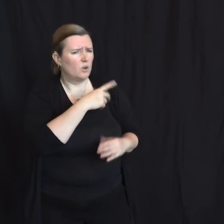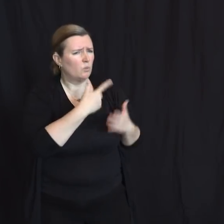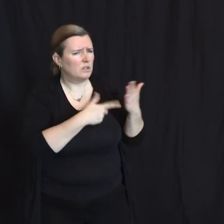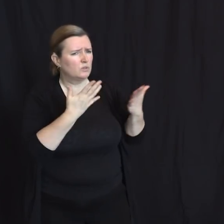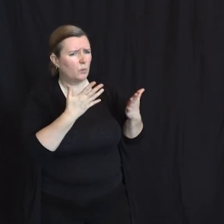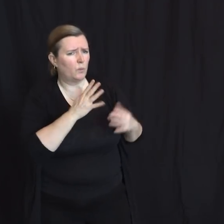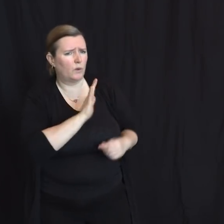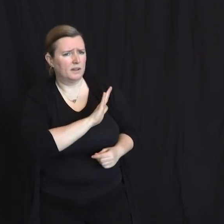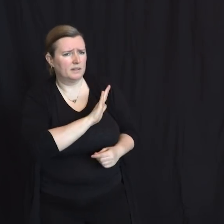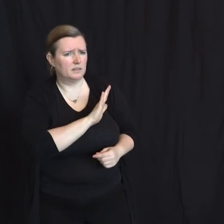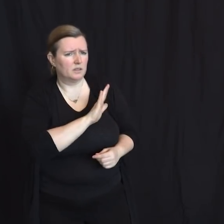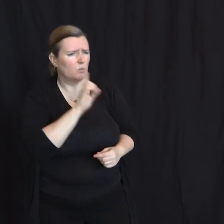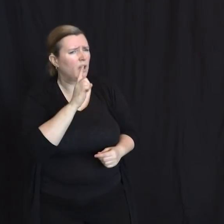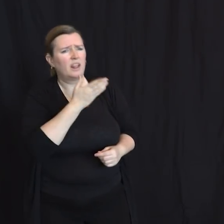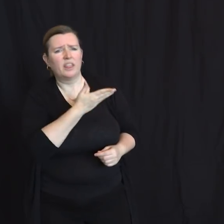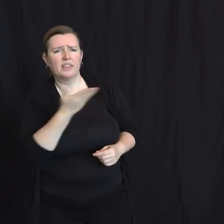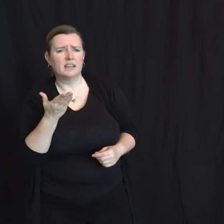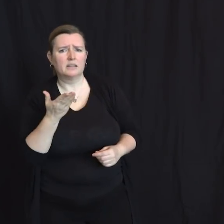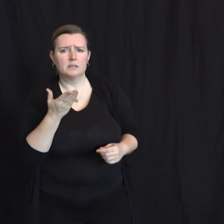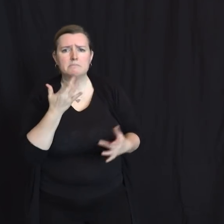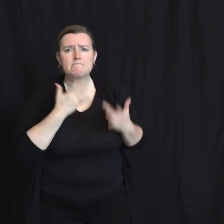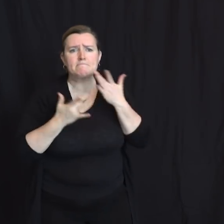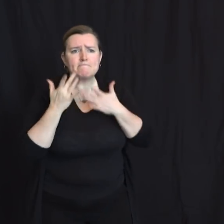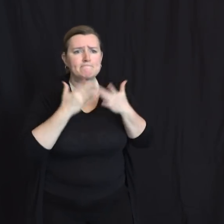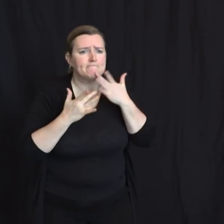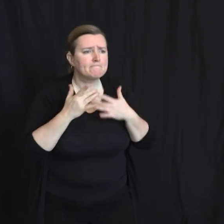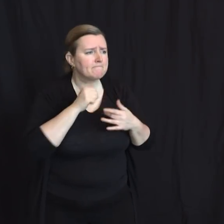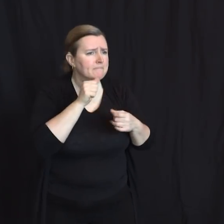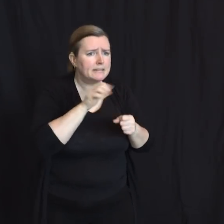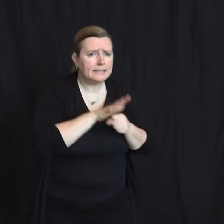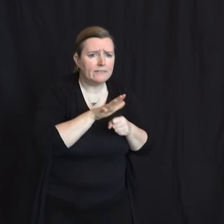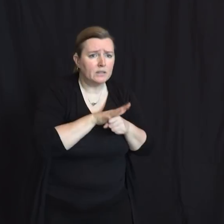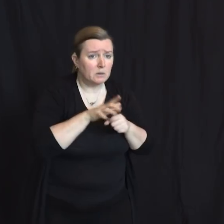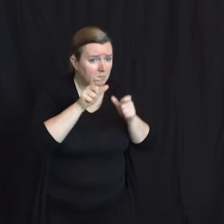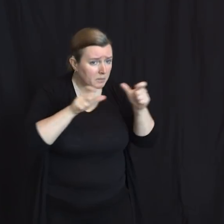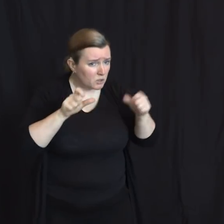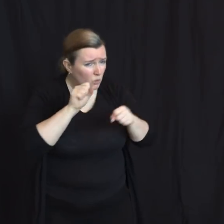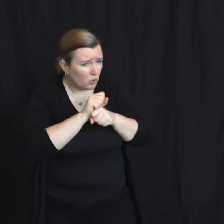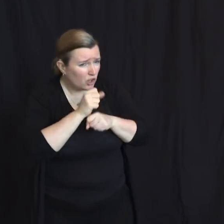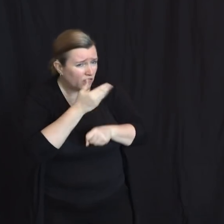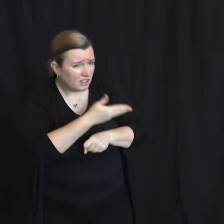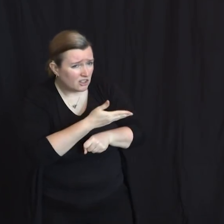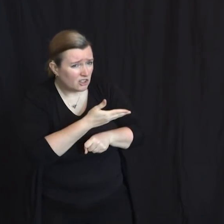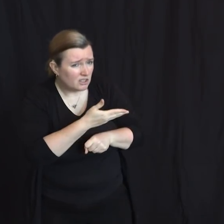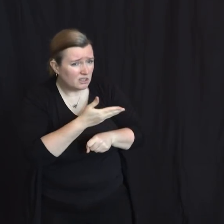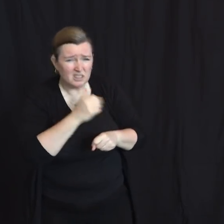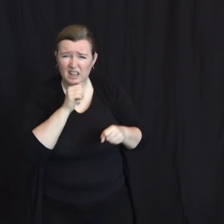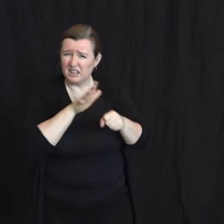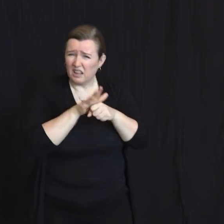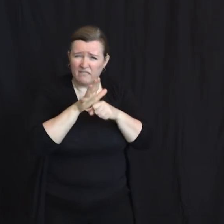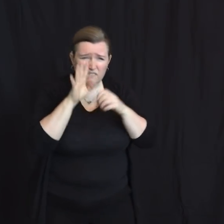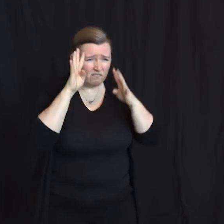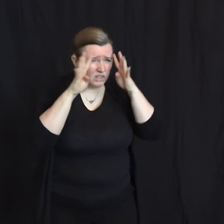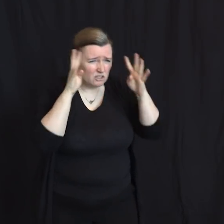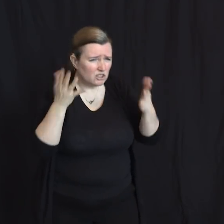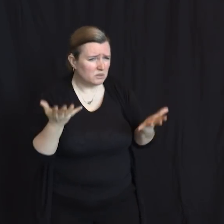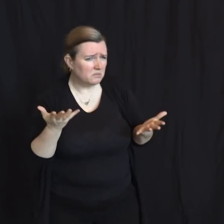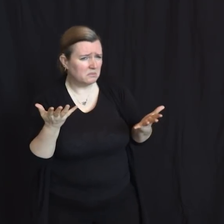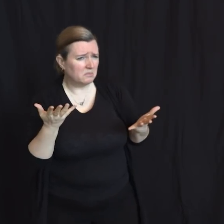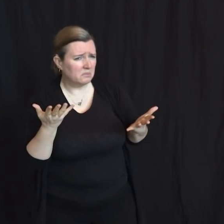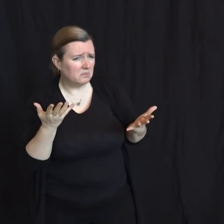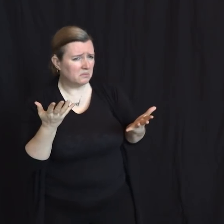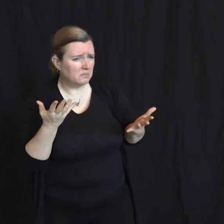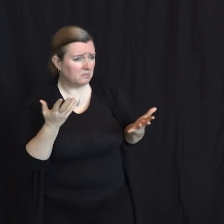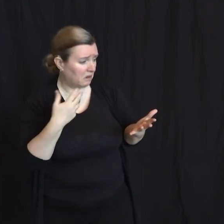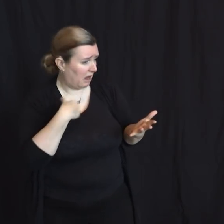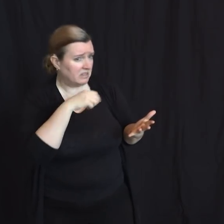factor right now? Is it raw material? Is it manpower? Is it innovation? What limits you from going from that 10,000